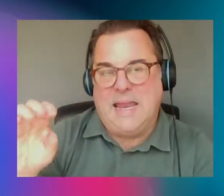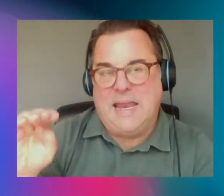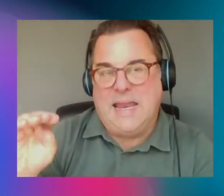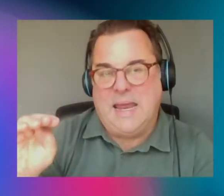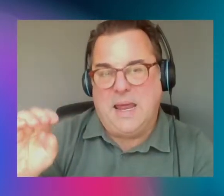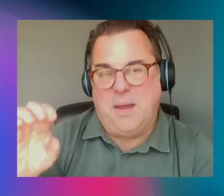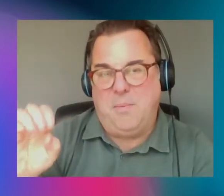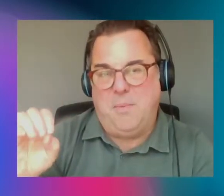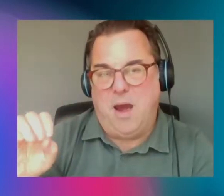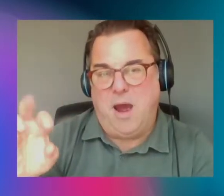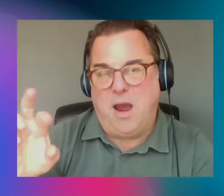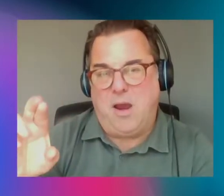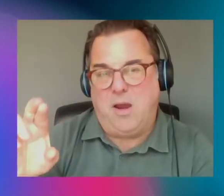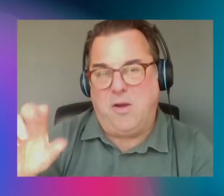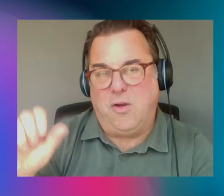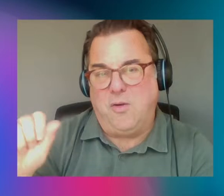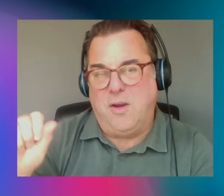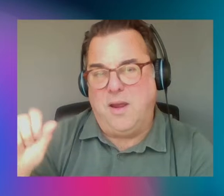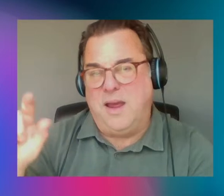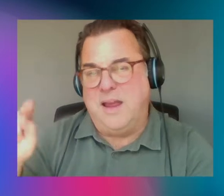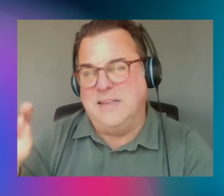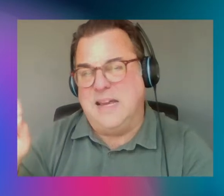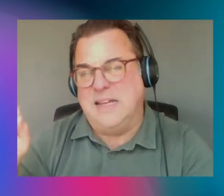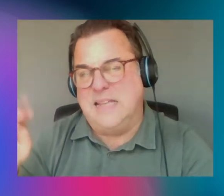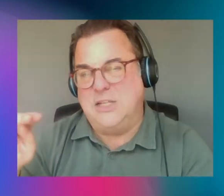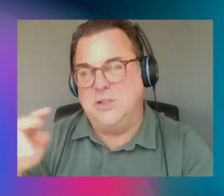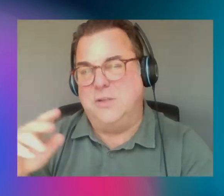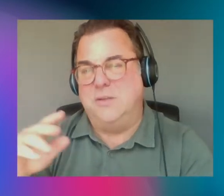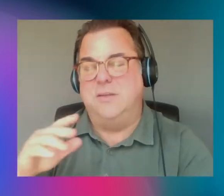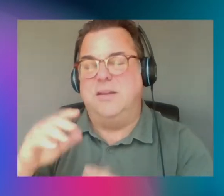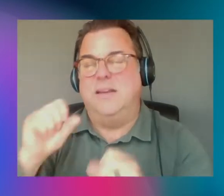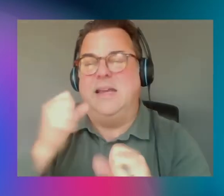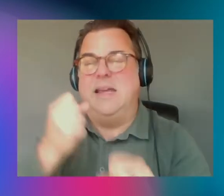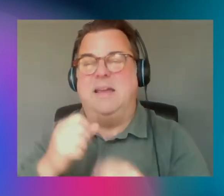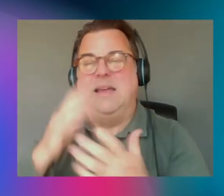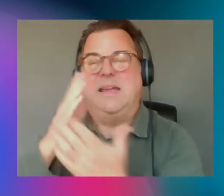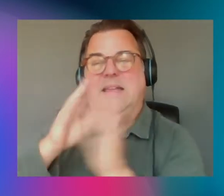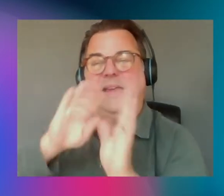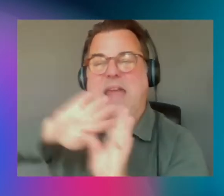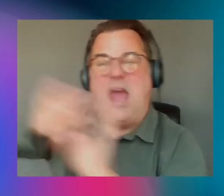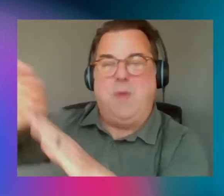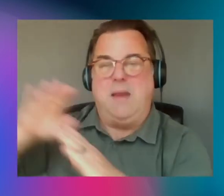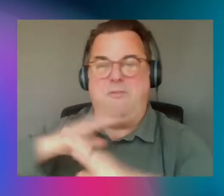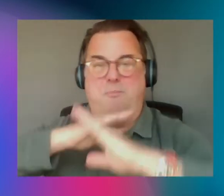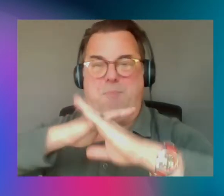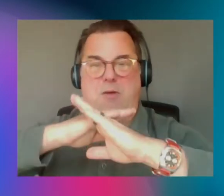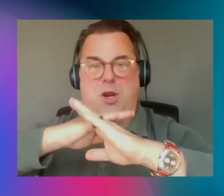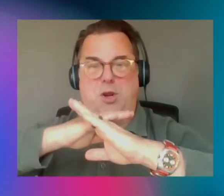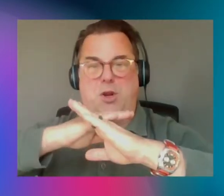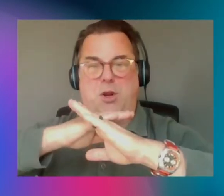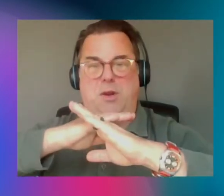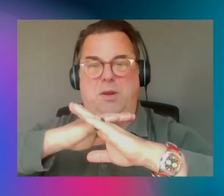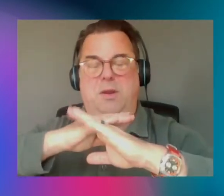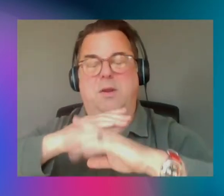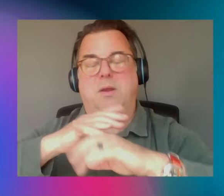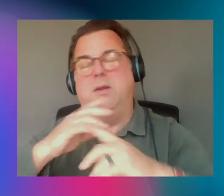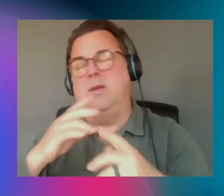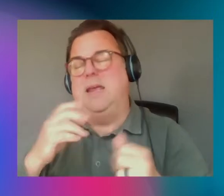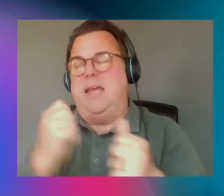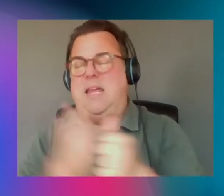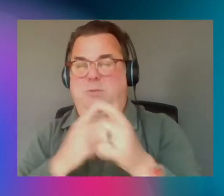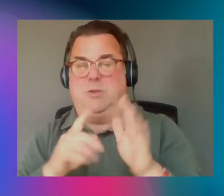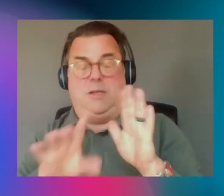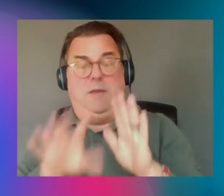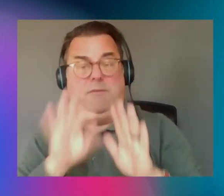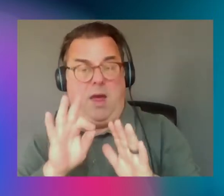need, and let's remove that effort that everybody is going through, right? So what we call undifferentiated heavy lifting. Right. Everybody has to find the data, has